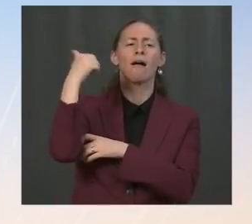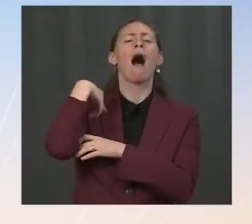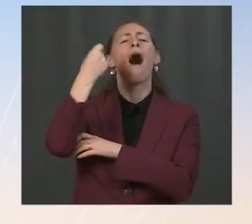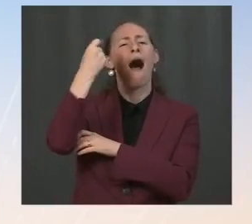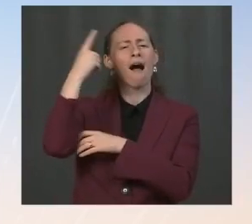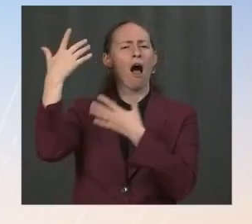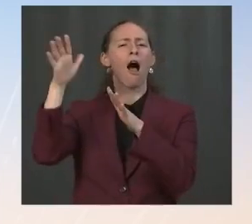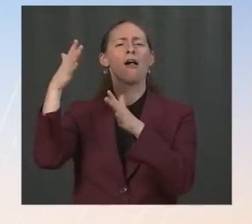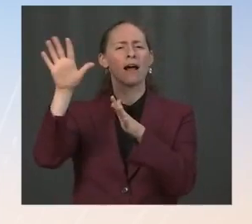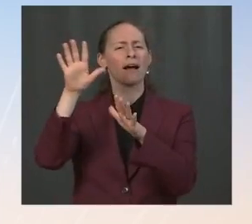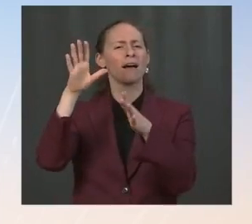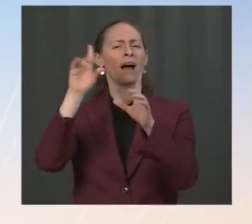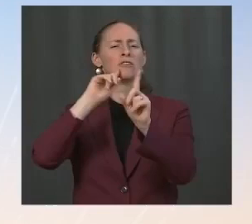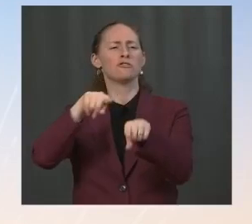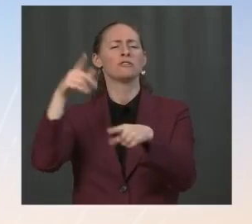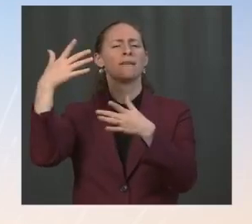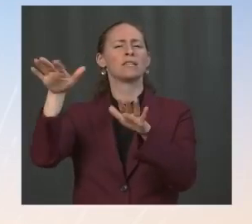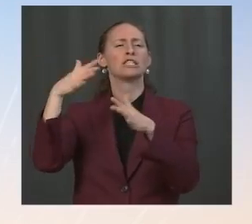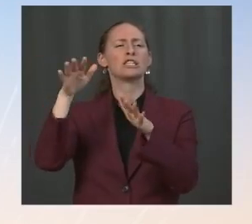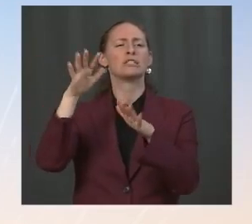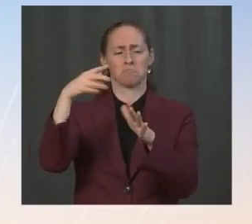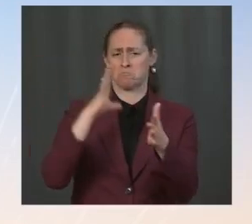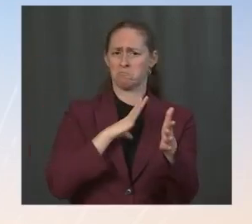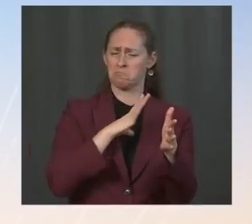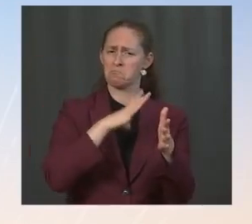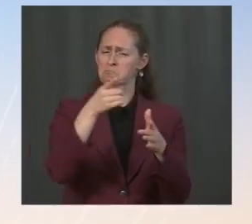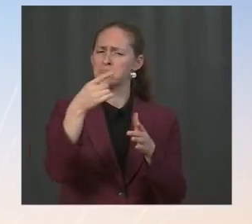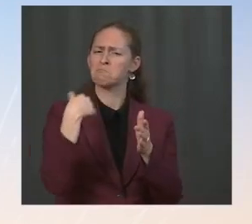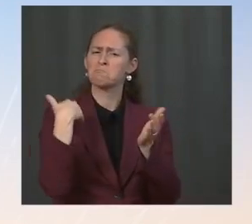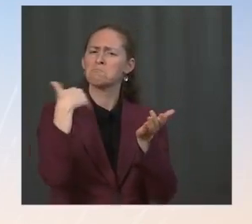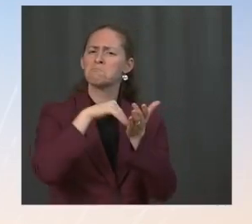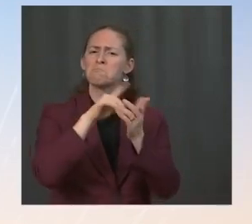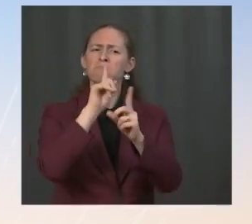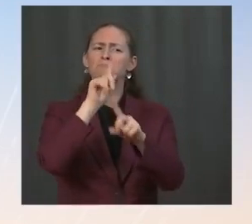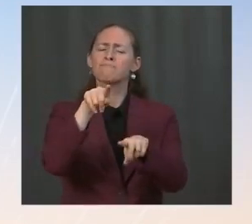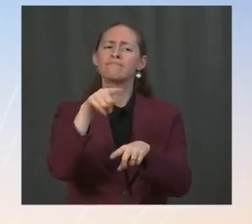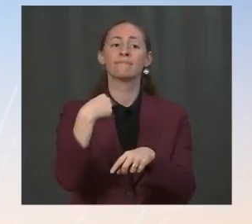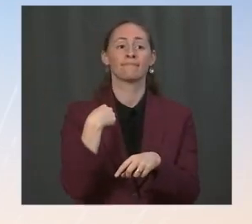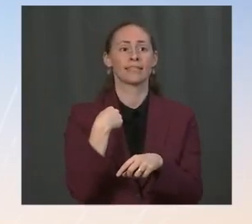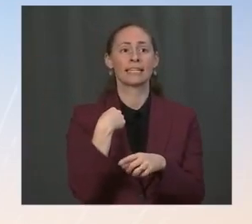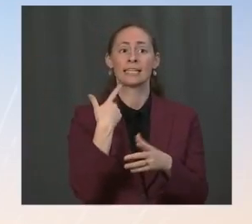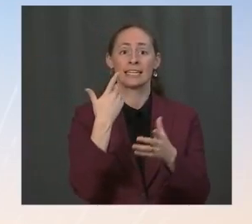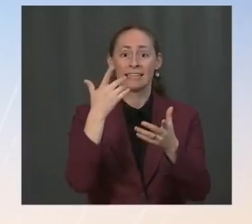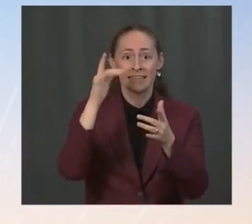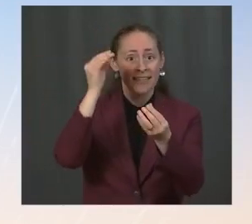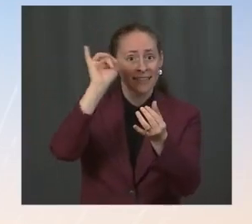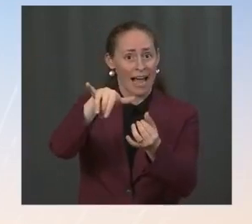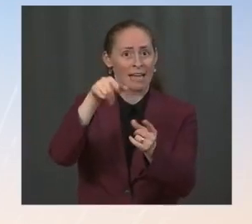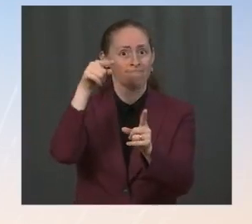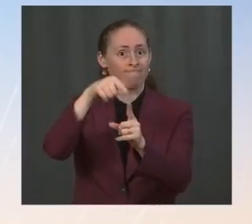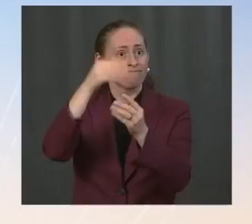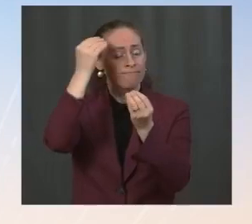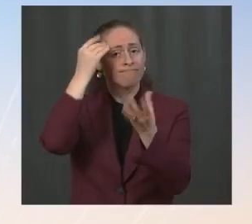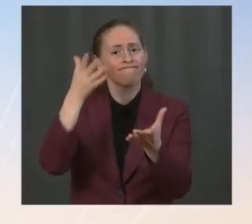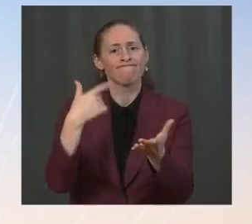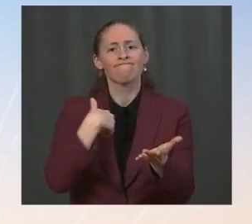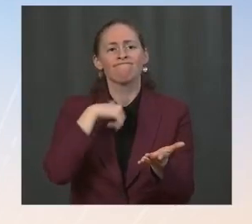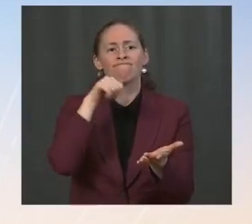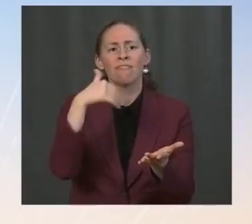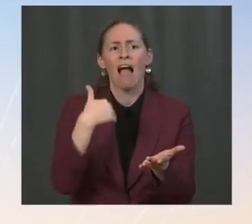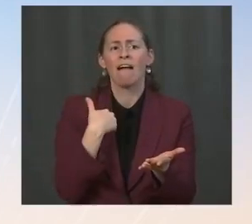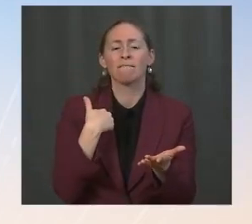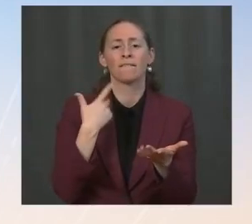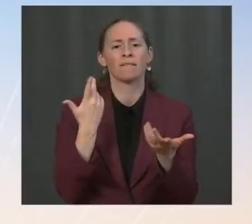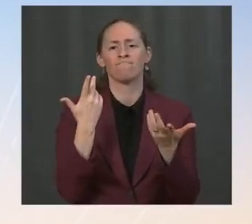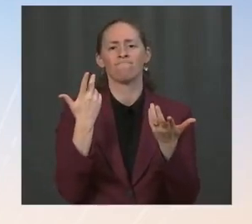worth repeating and important to repeat, that we don't have any information at this point in time, and that has not changed over the last couple of hours to